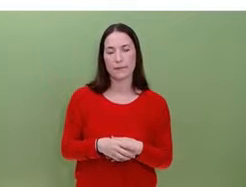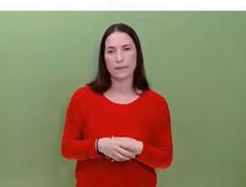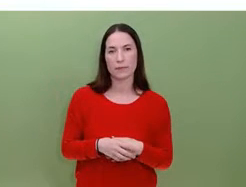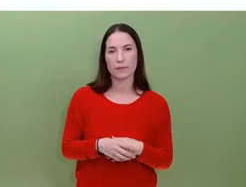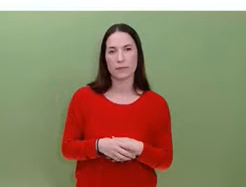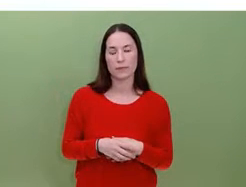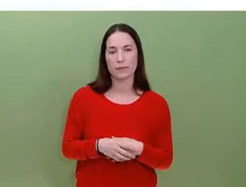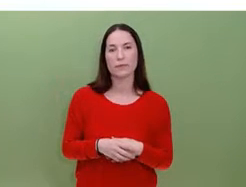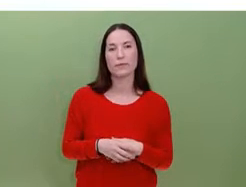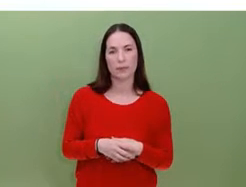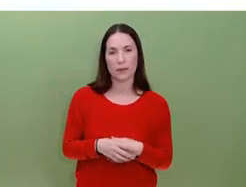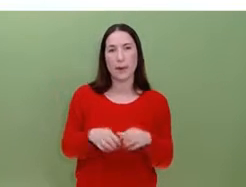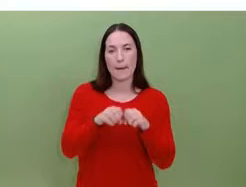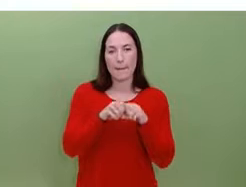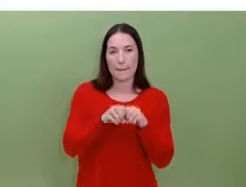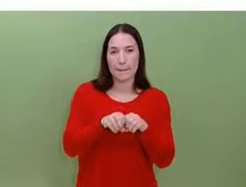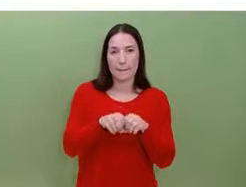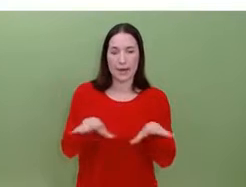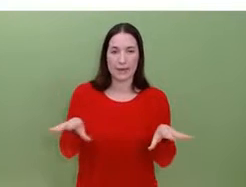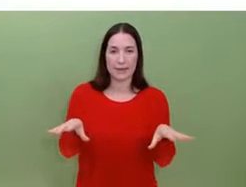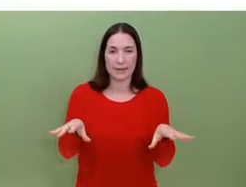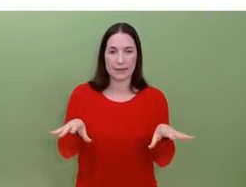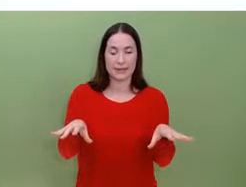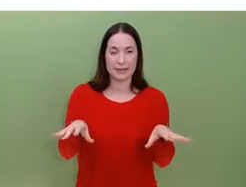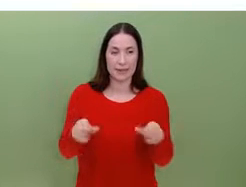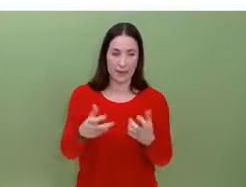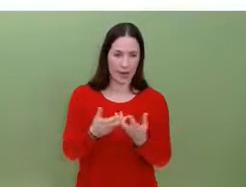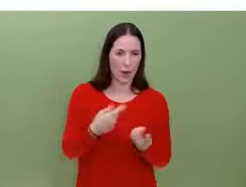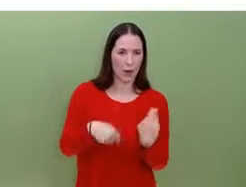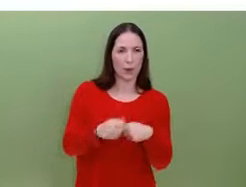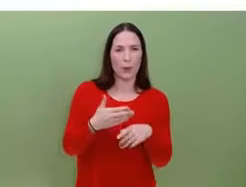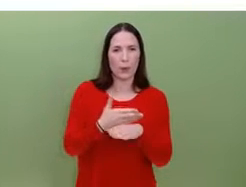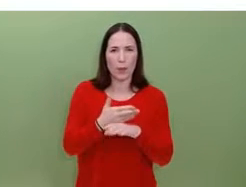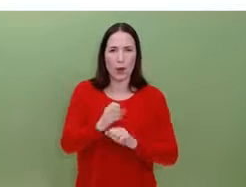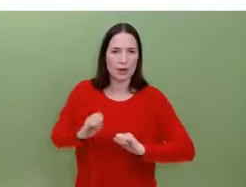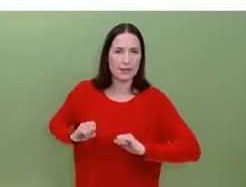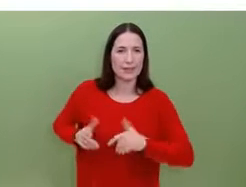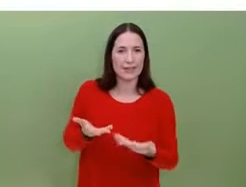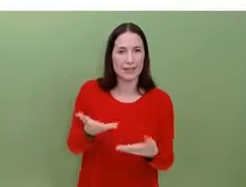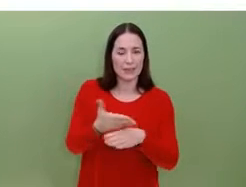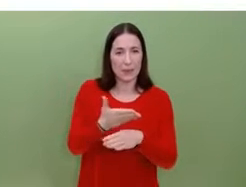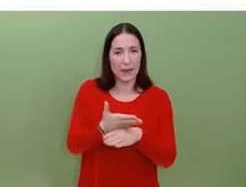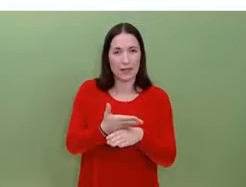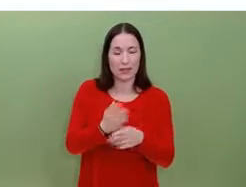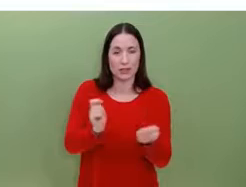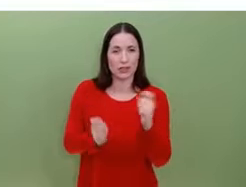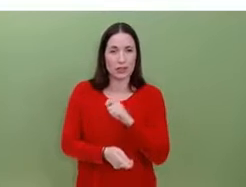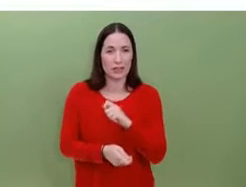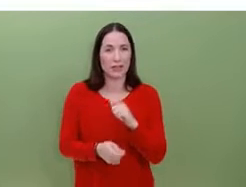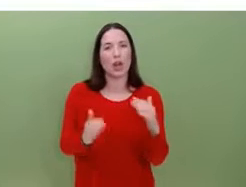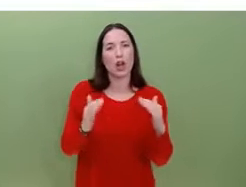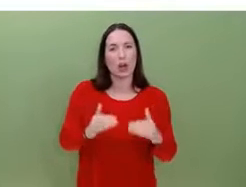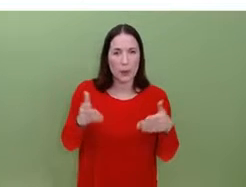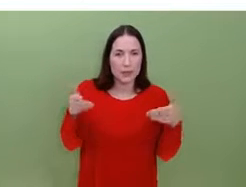The pandemic rapidly forced a change in delivery methods for all our services. Delivering low-intensity interventions through a